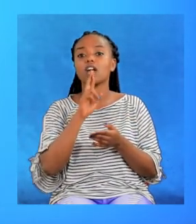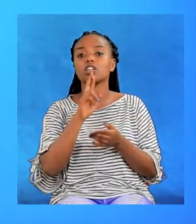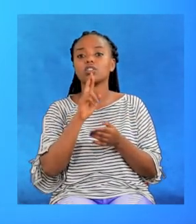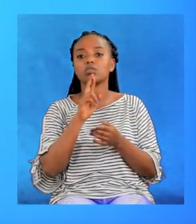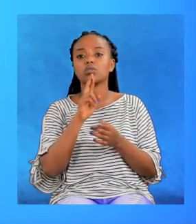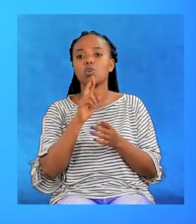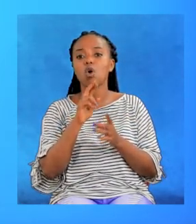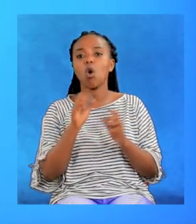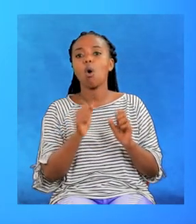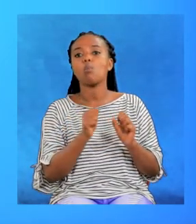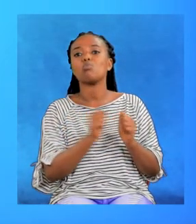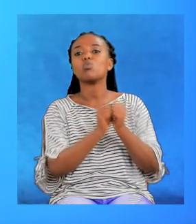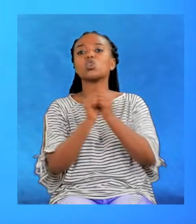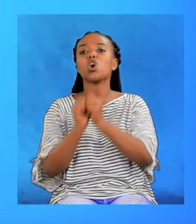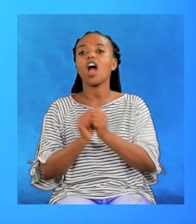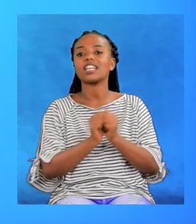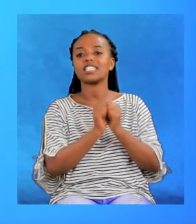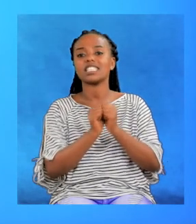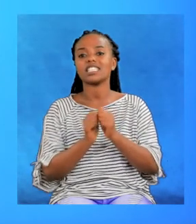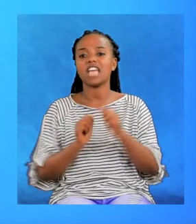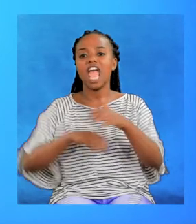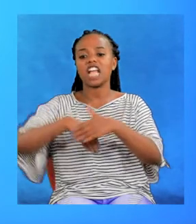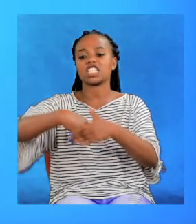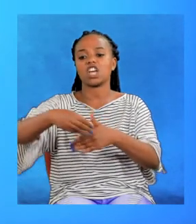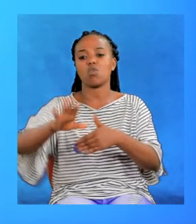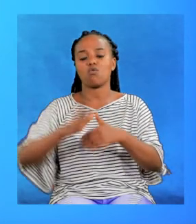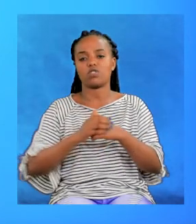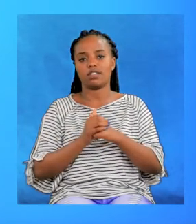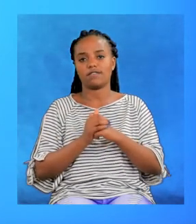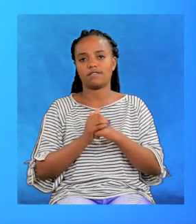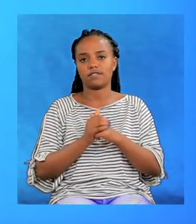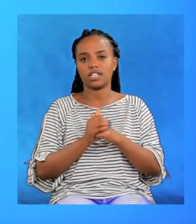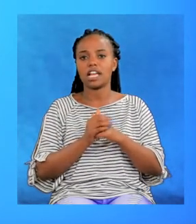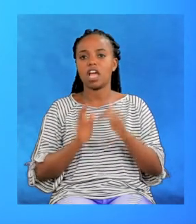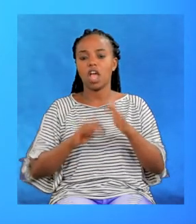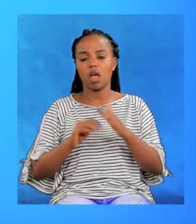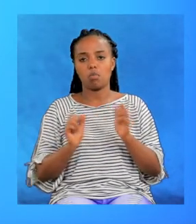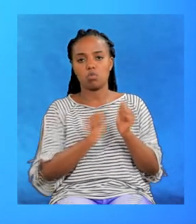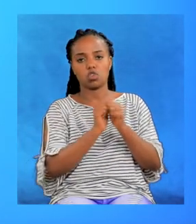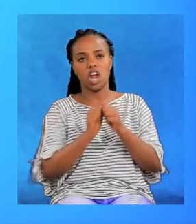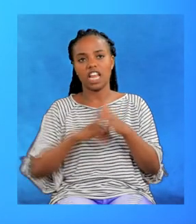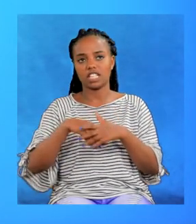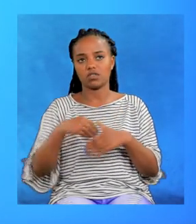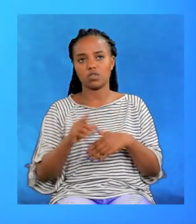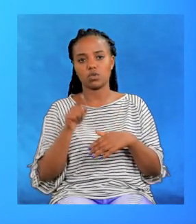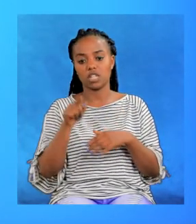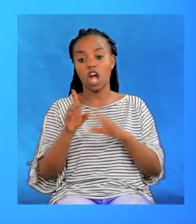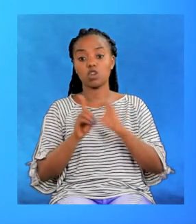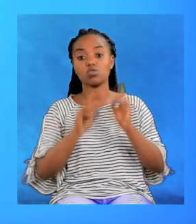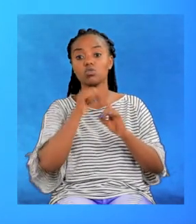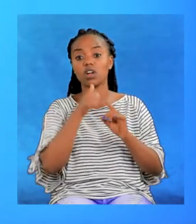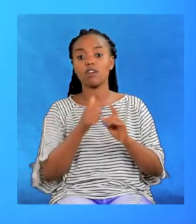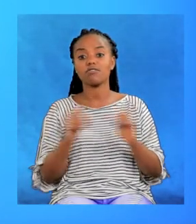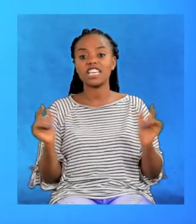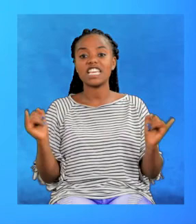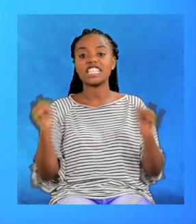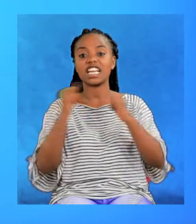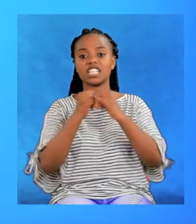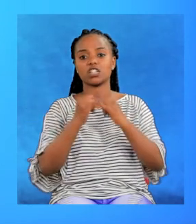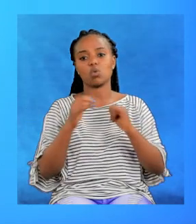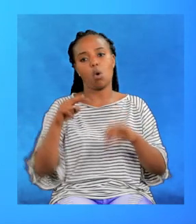mutually exclusive. Mutually exclusive events are events that do not have intersection or